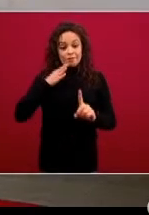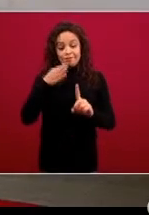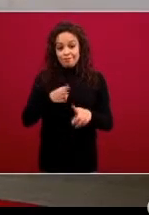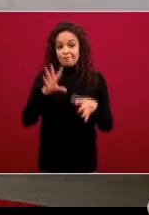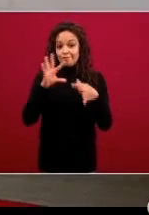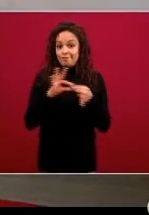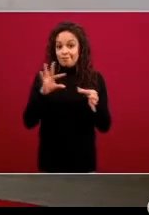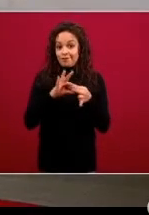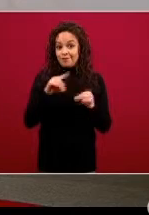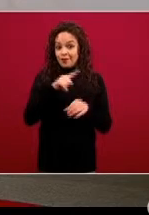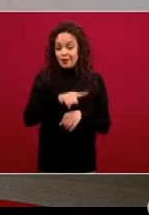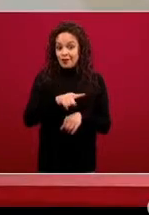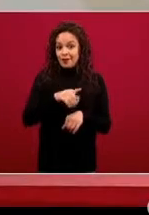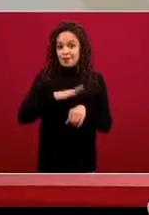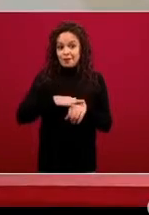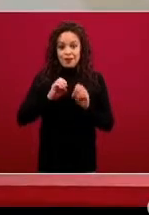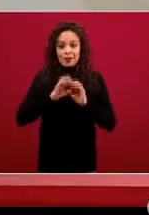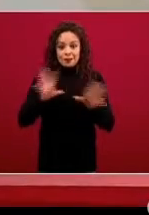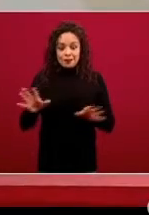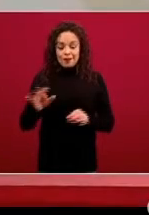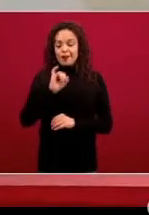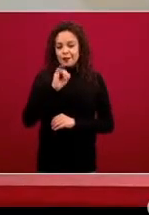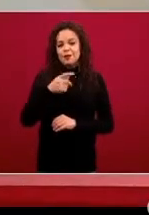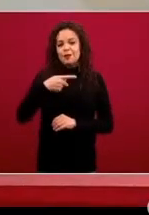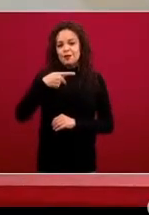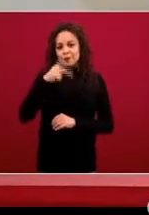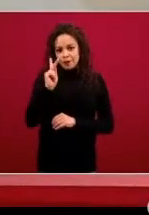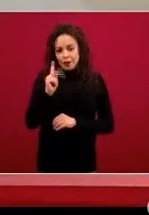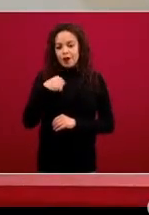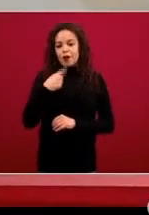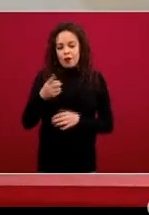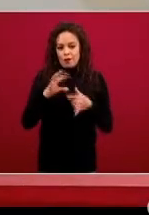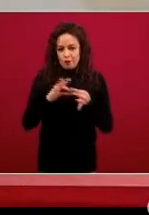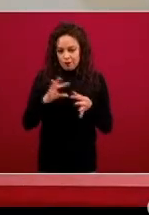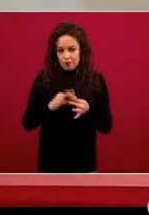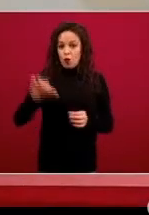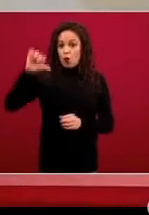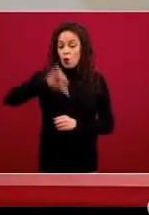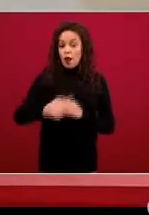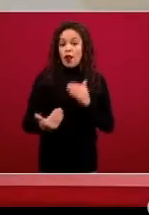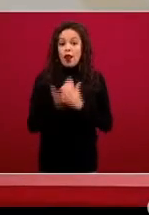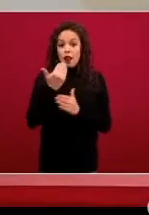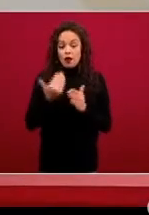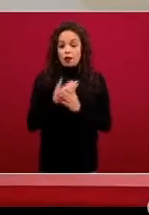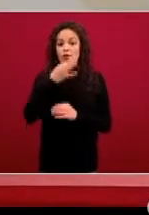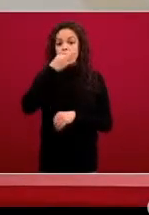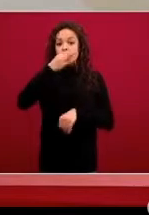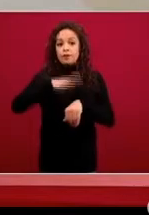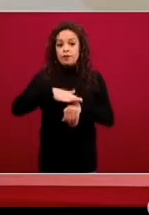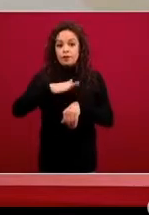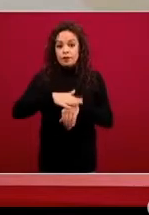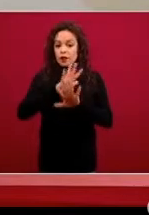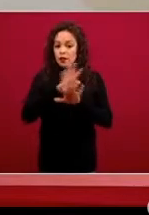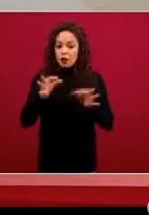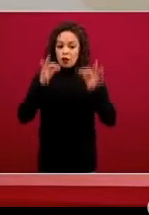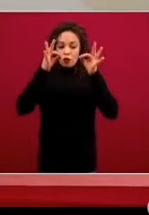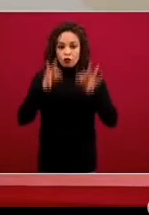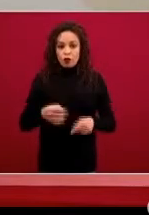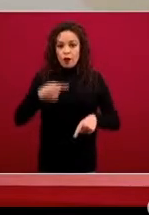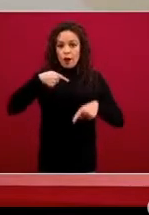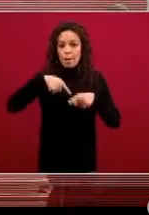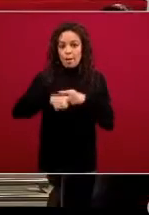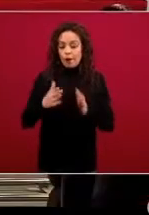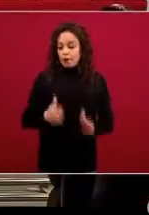precisely today in the morning, we announced the initiation of phase 3. Phase 3 means